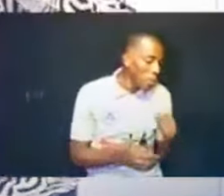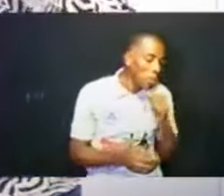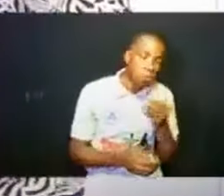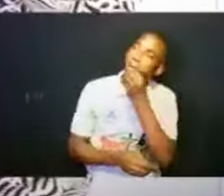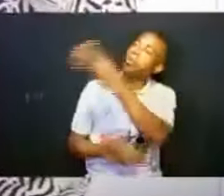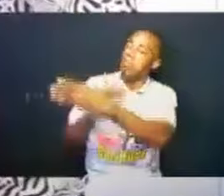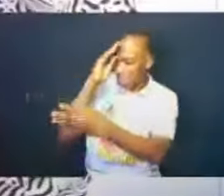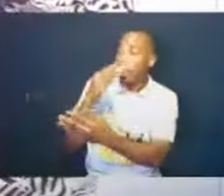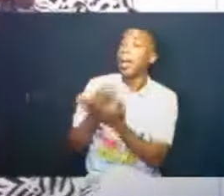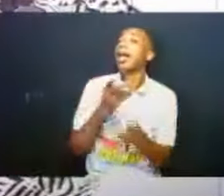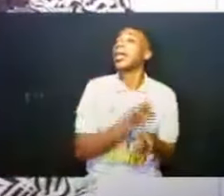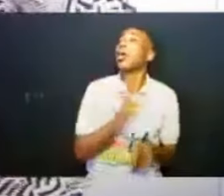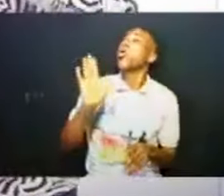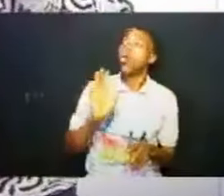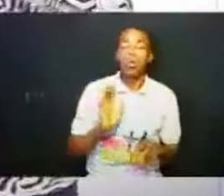homes.